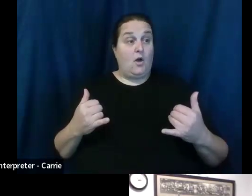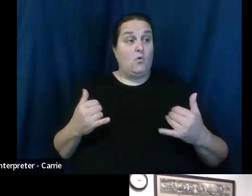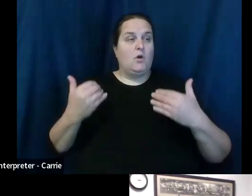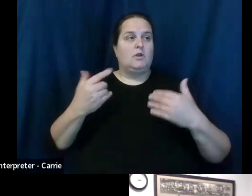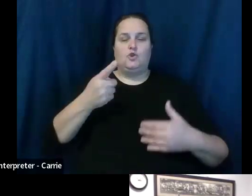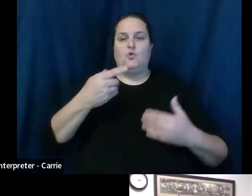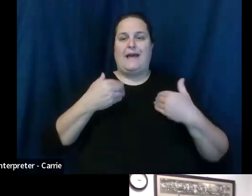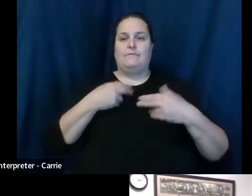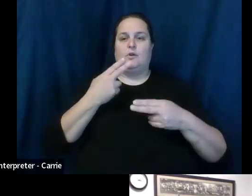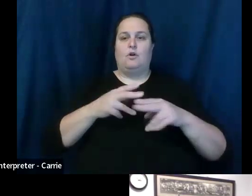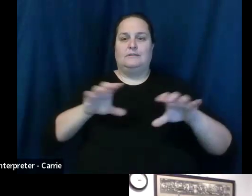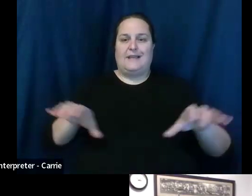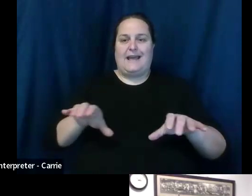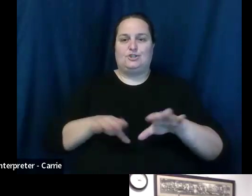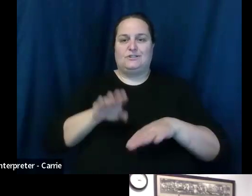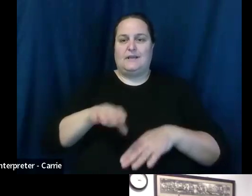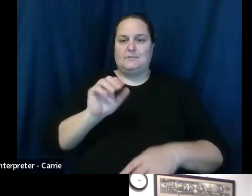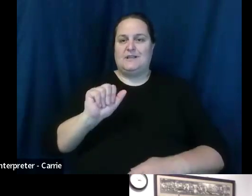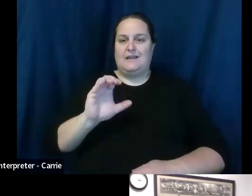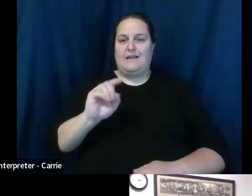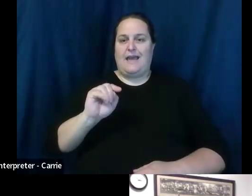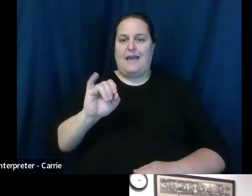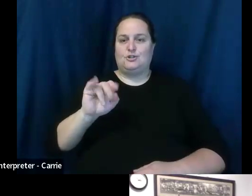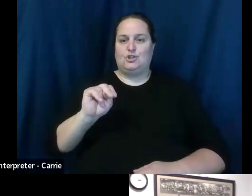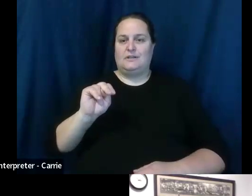steps on your plan ready to go.